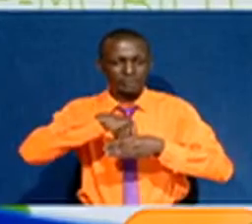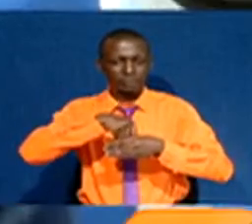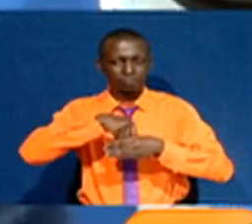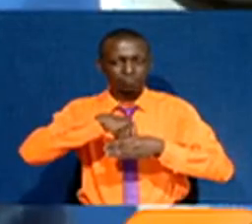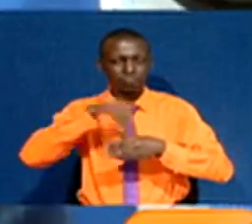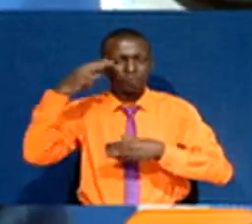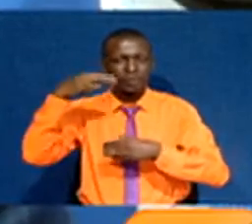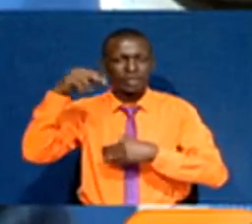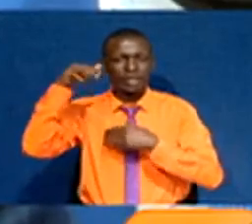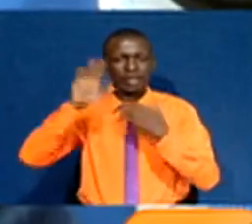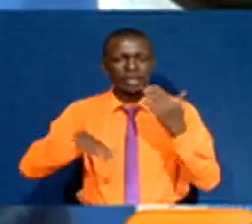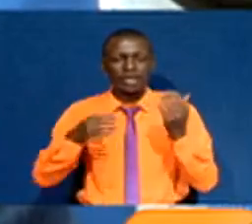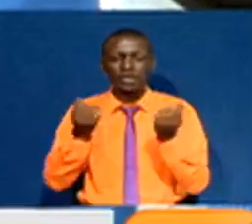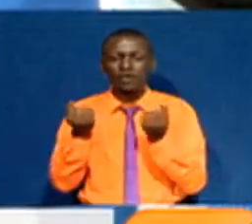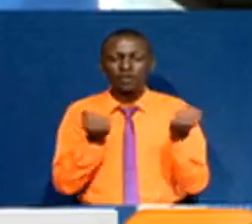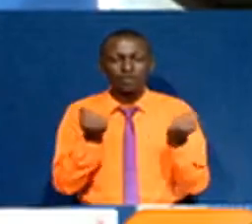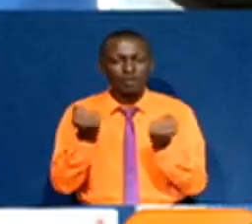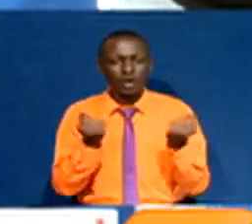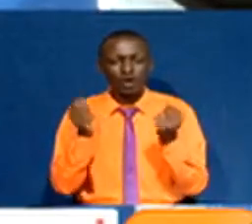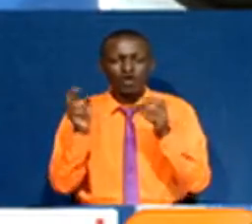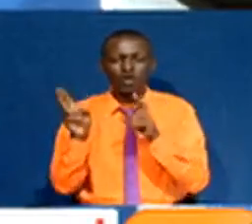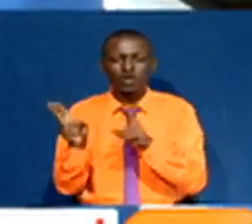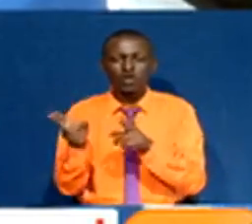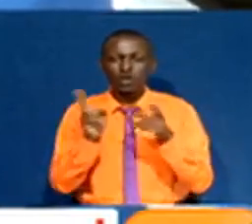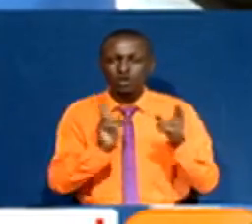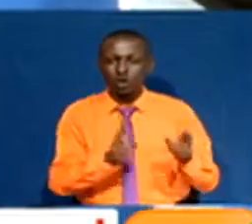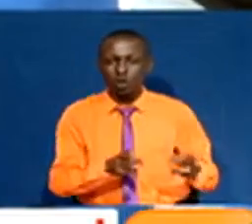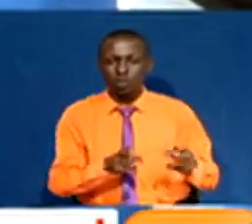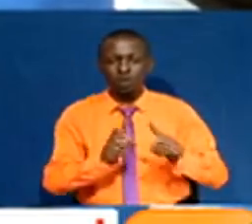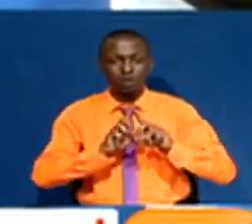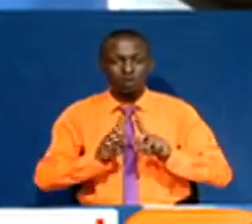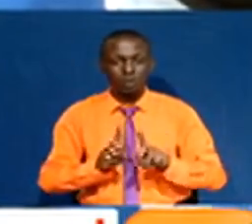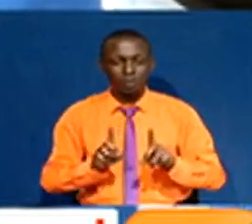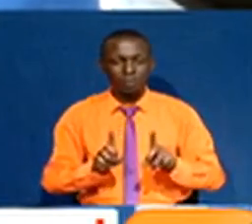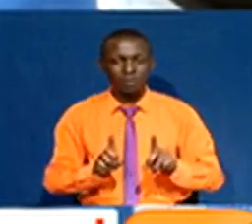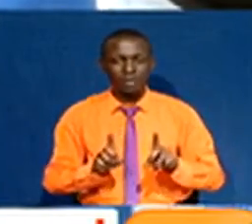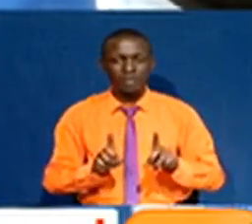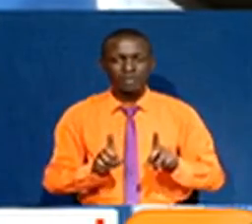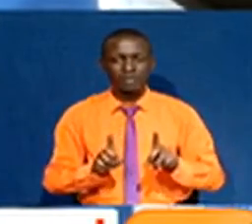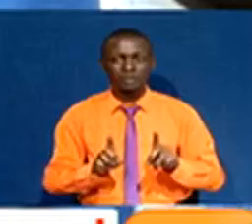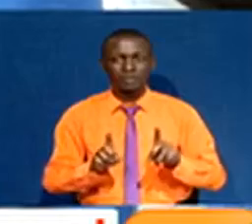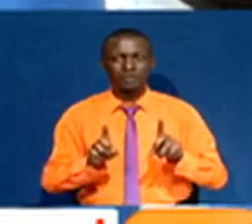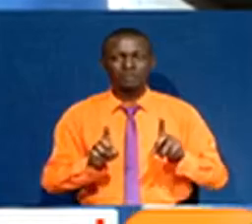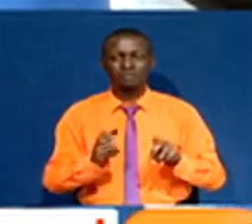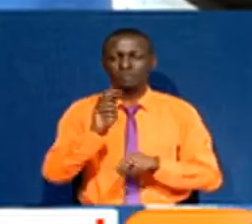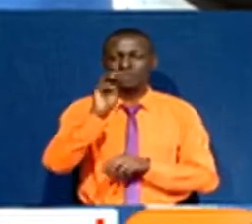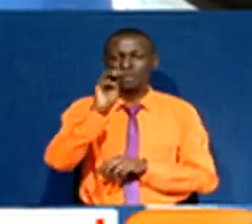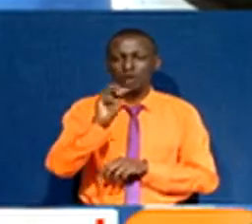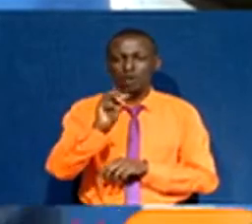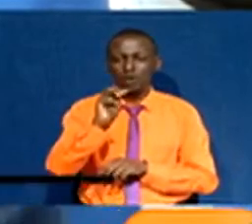higher than the normal vehicles, but the running O&M costs of